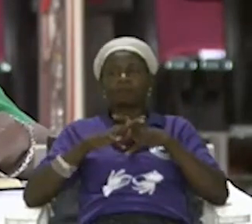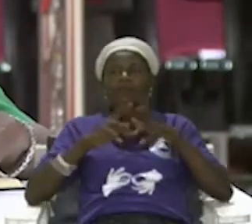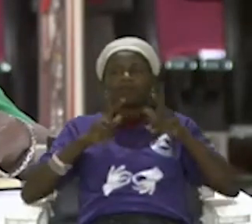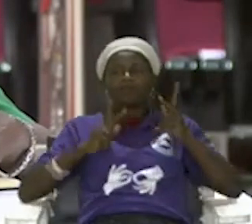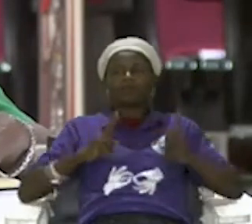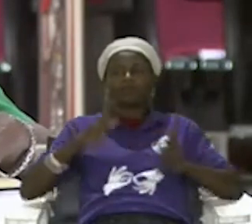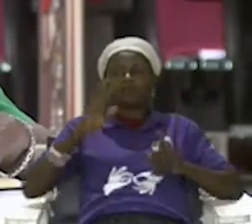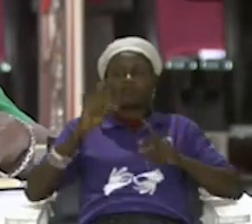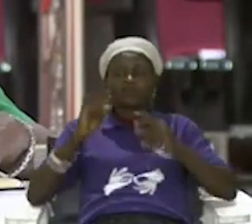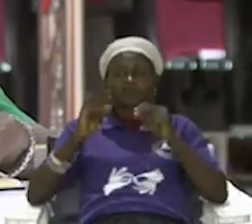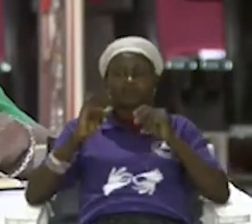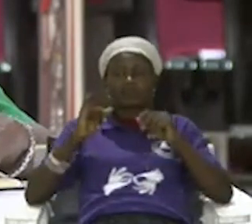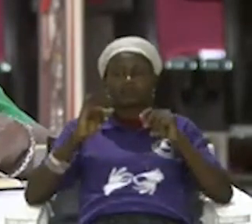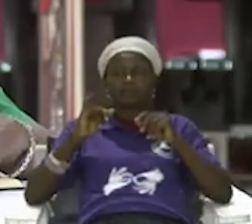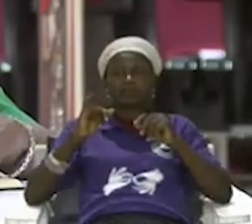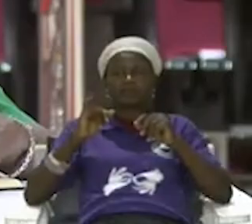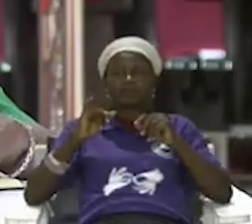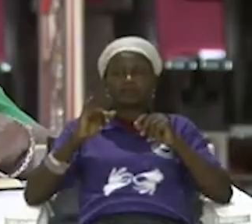physically,